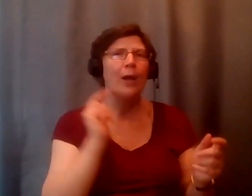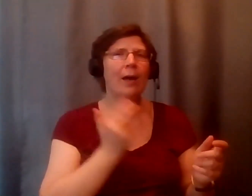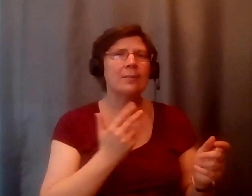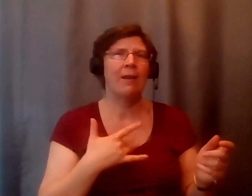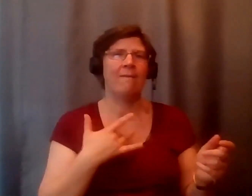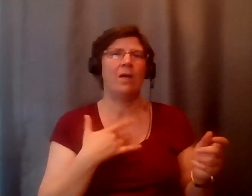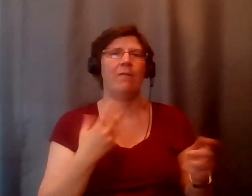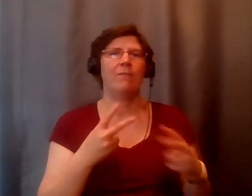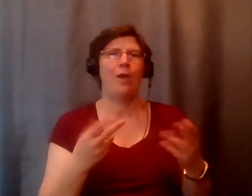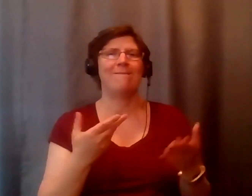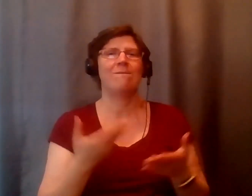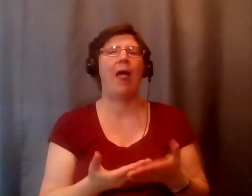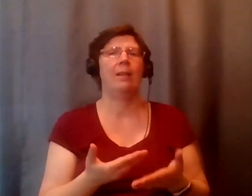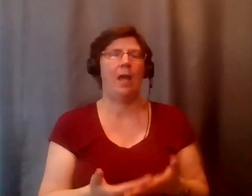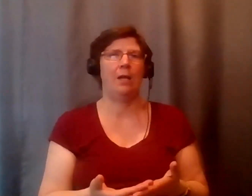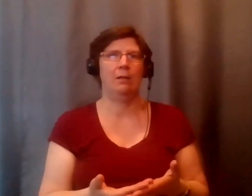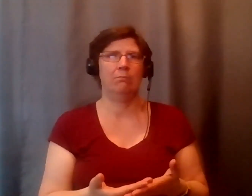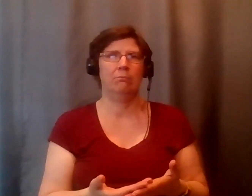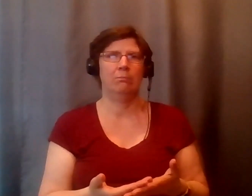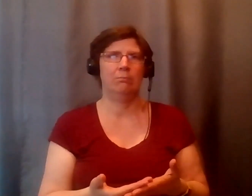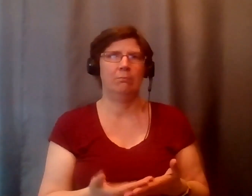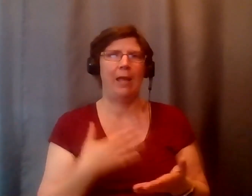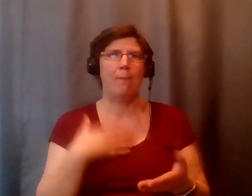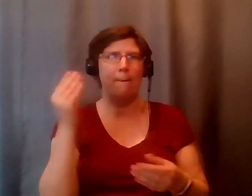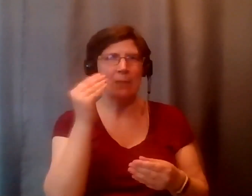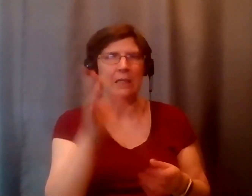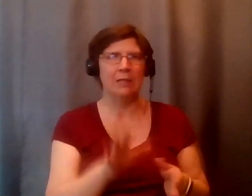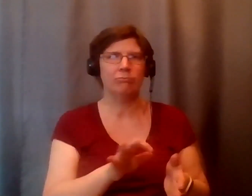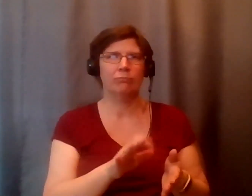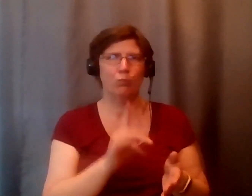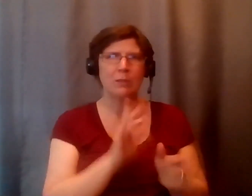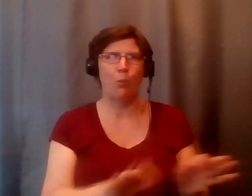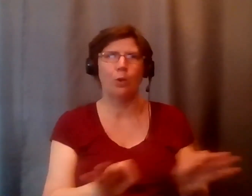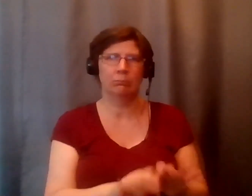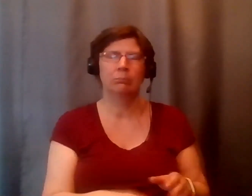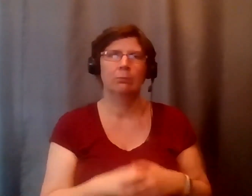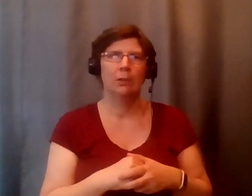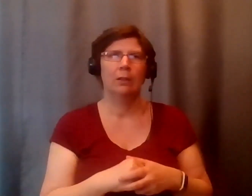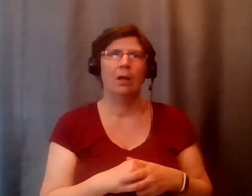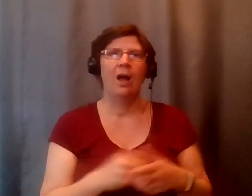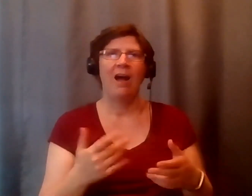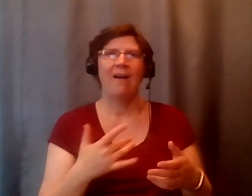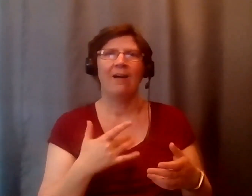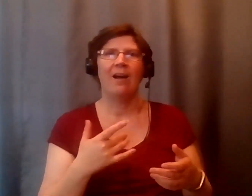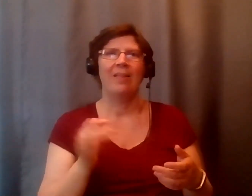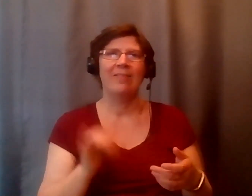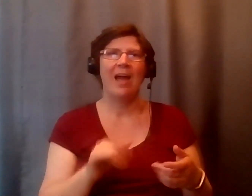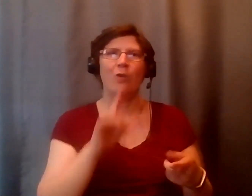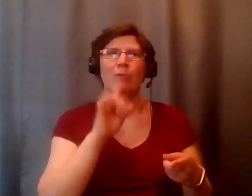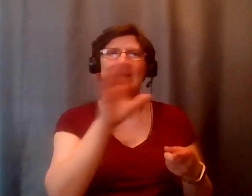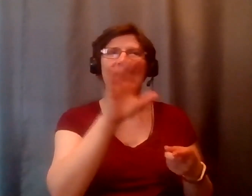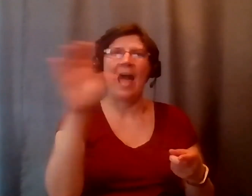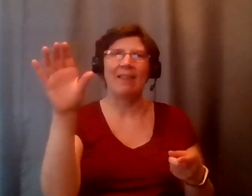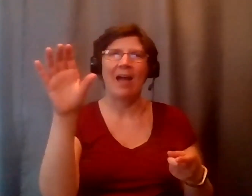very validated. Thank you. Thanks. Yeah, thanks. That I feel like that highlights, that's a pitch for